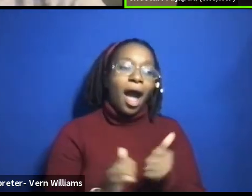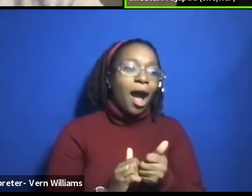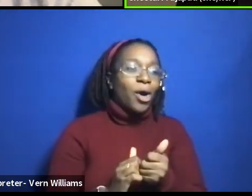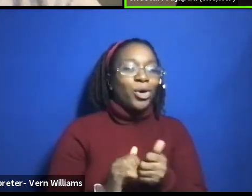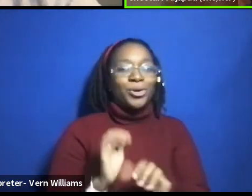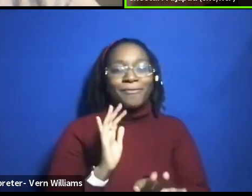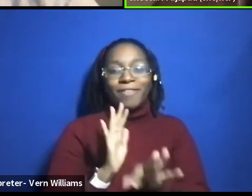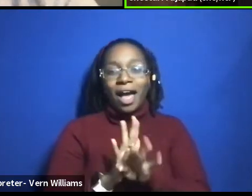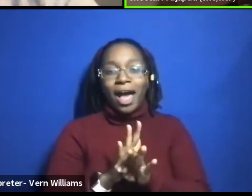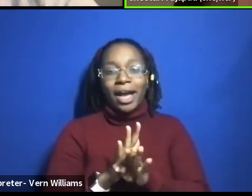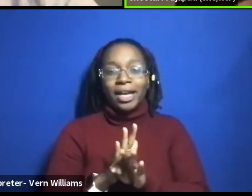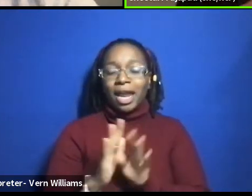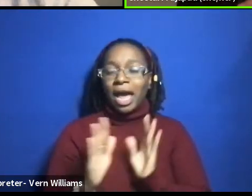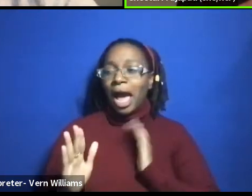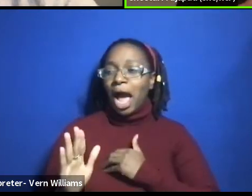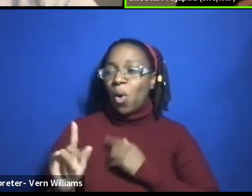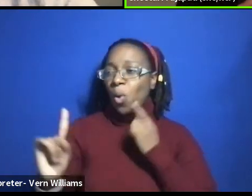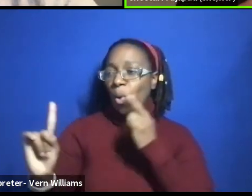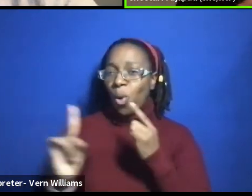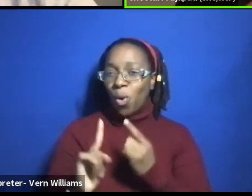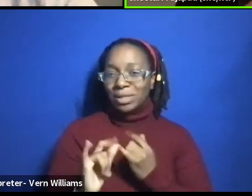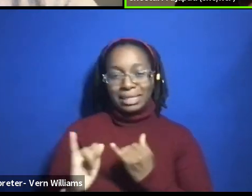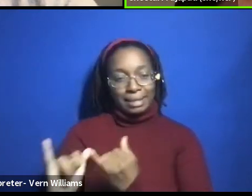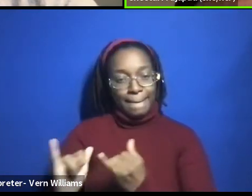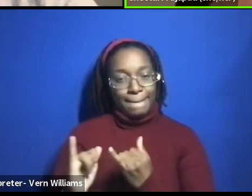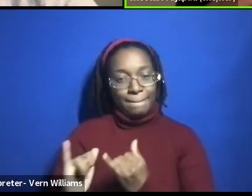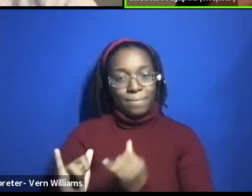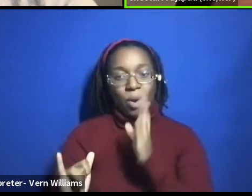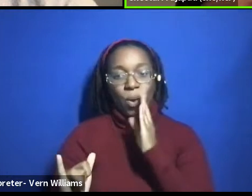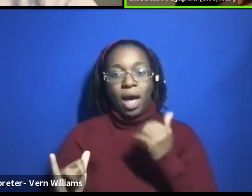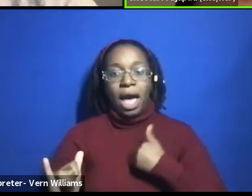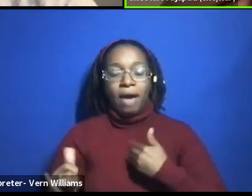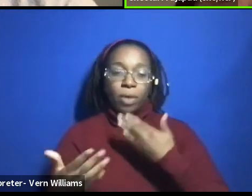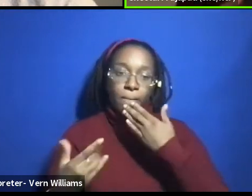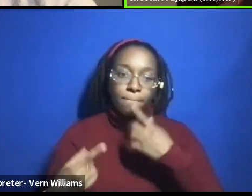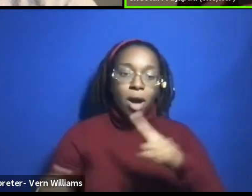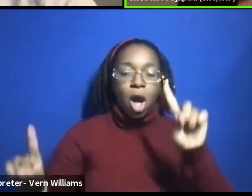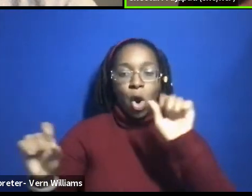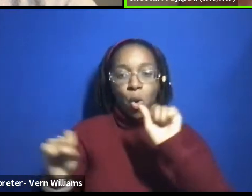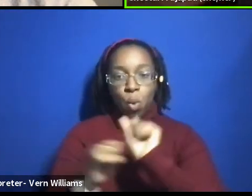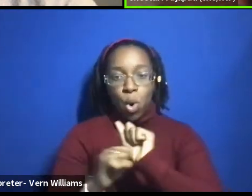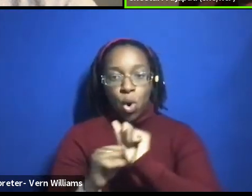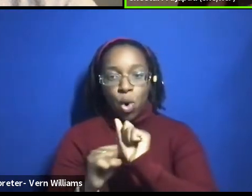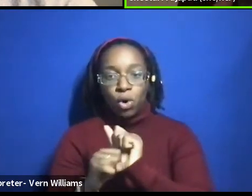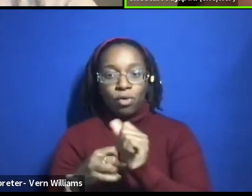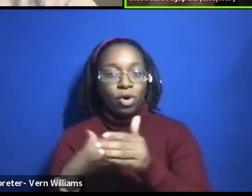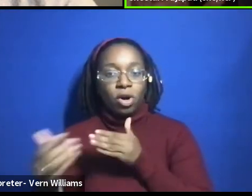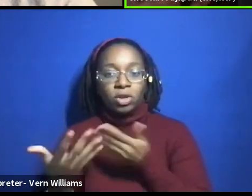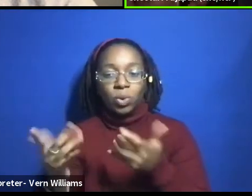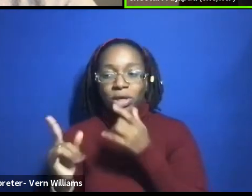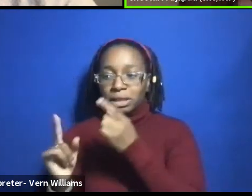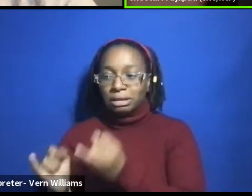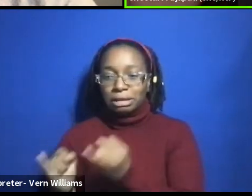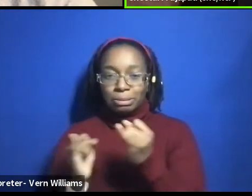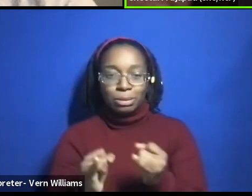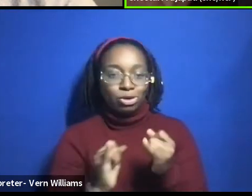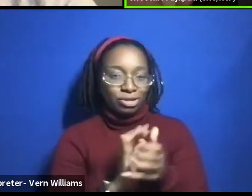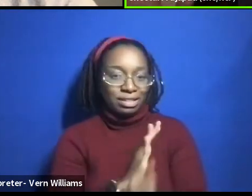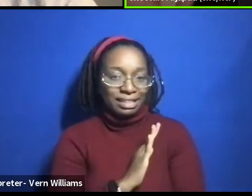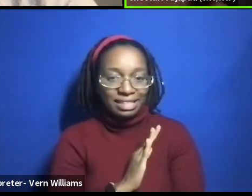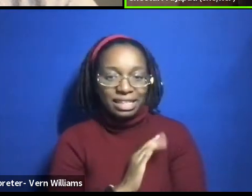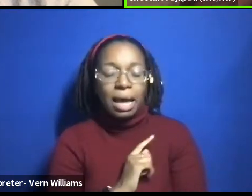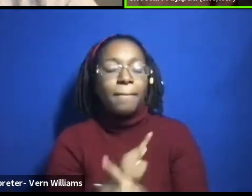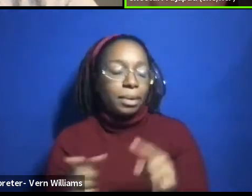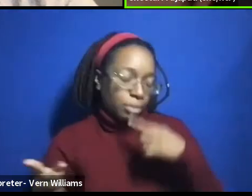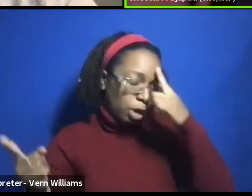with each other that I think can lead to productive work, regardless of kind of the value that's placed on each person's set of skills. But I do agree